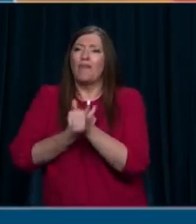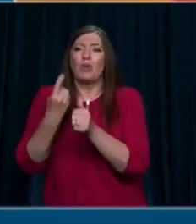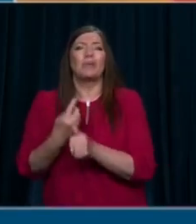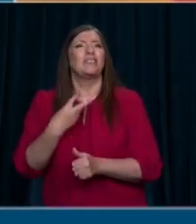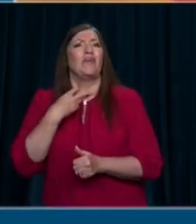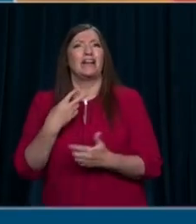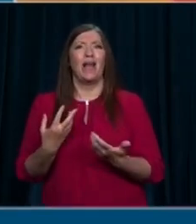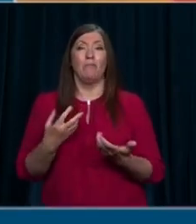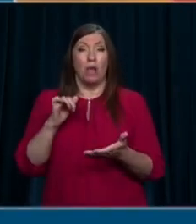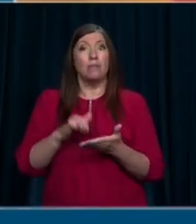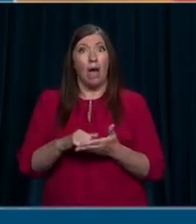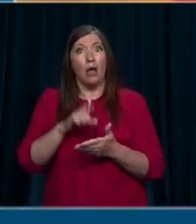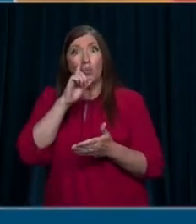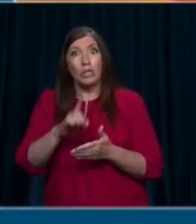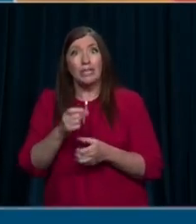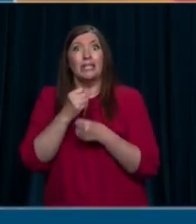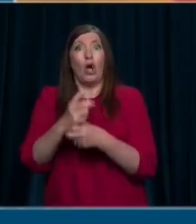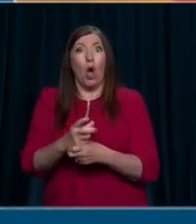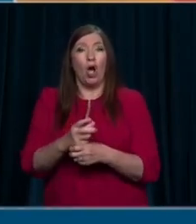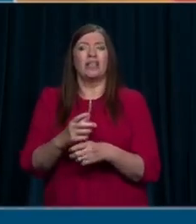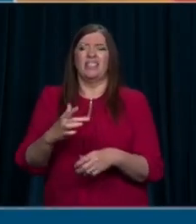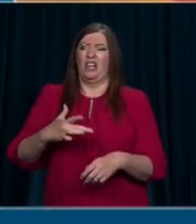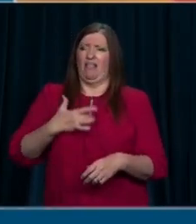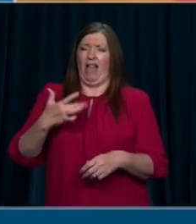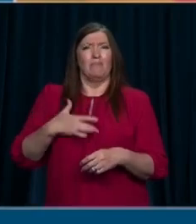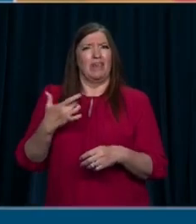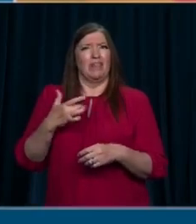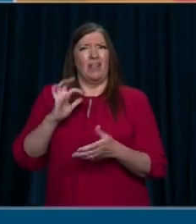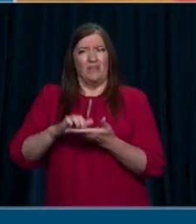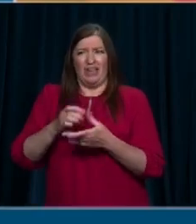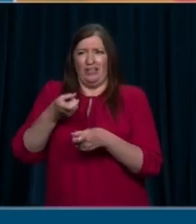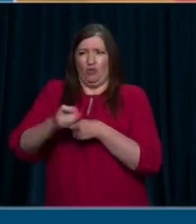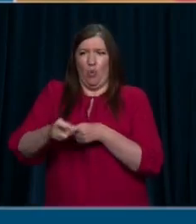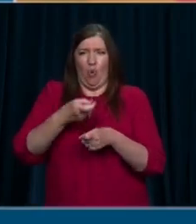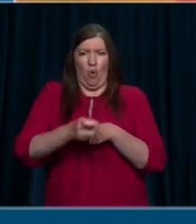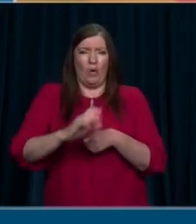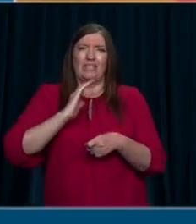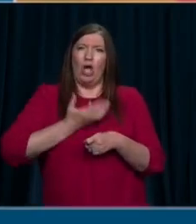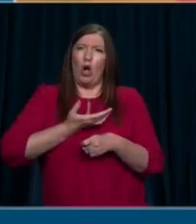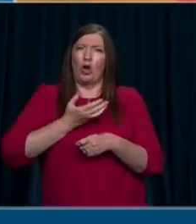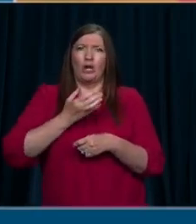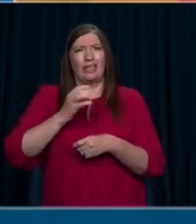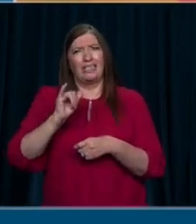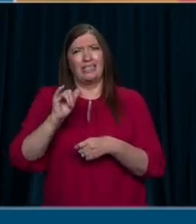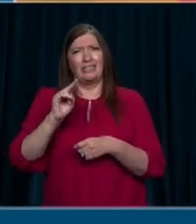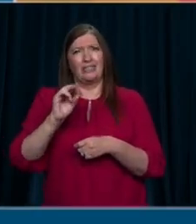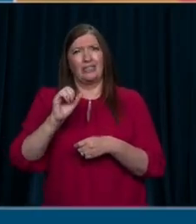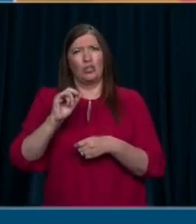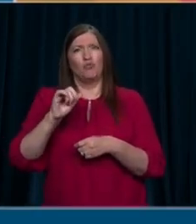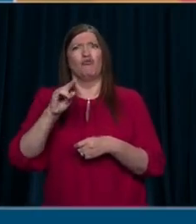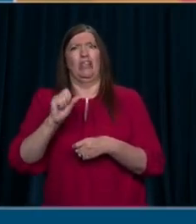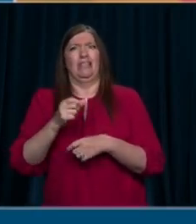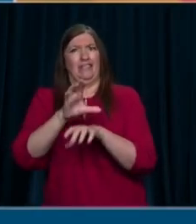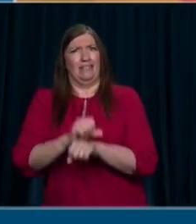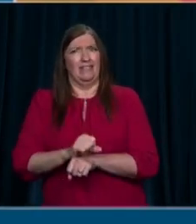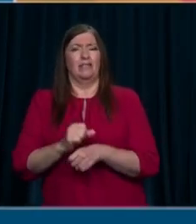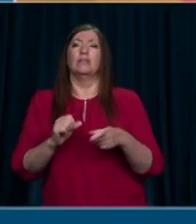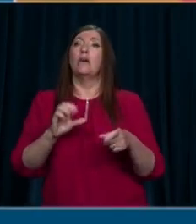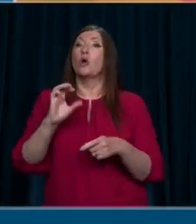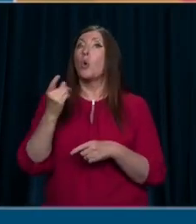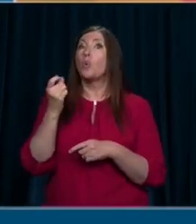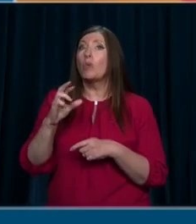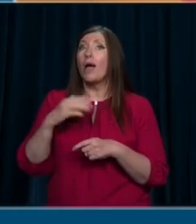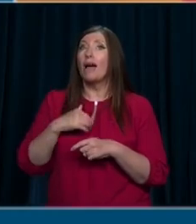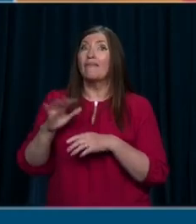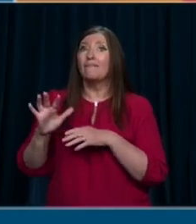this ultimately creates a climate in which it erodes our institutions. And I've been involved, I want to mention, Cooper had a video